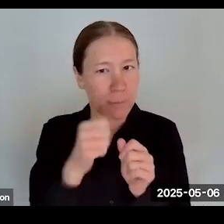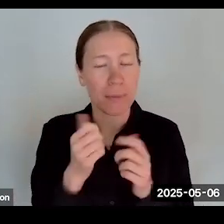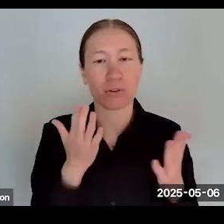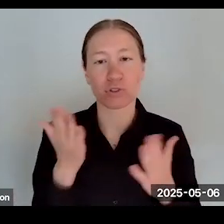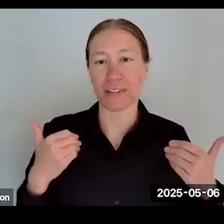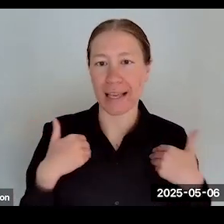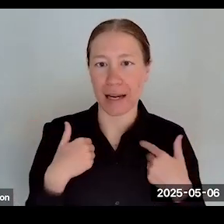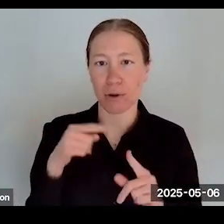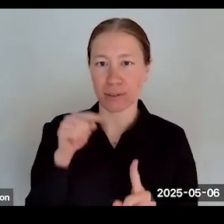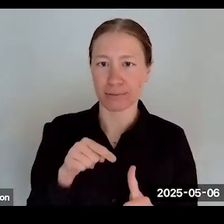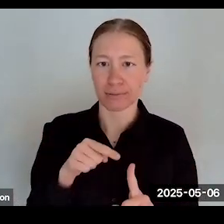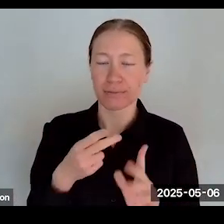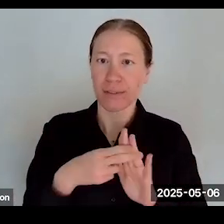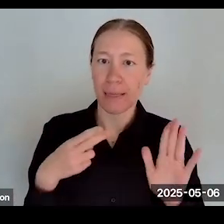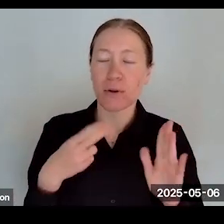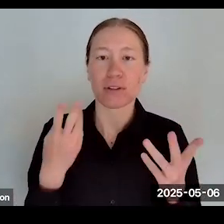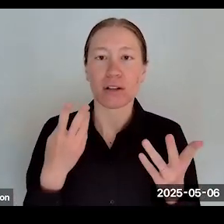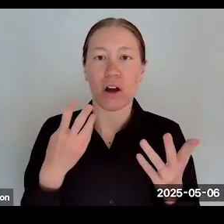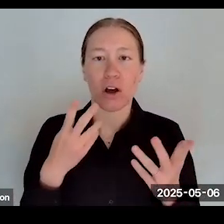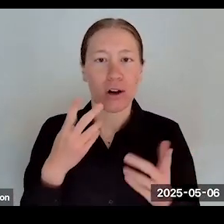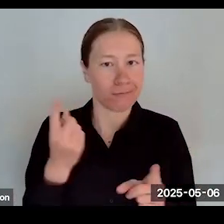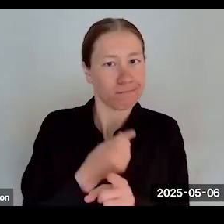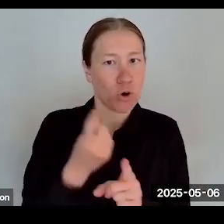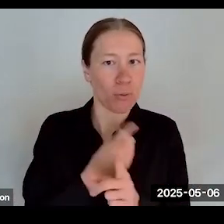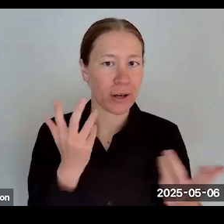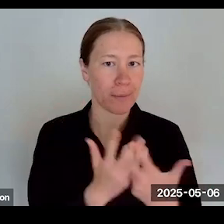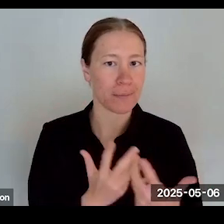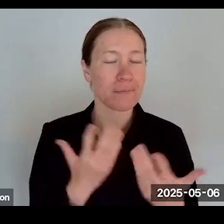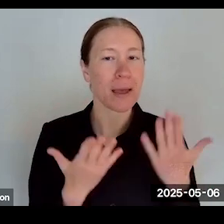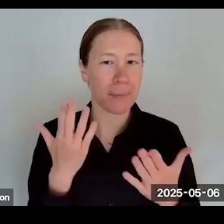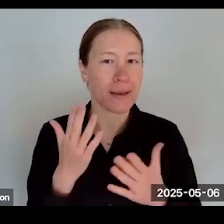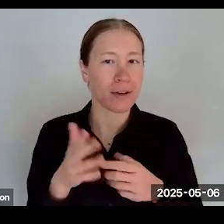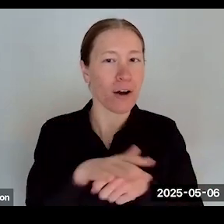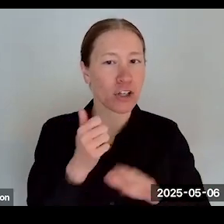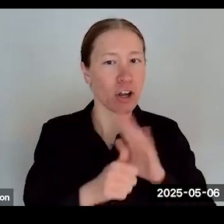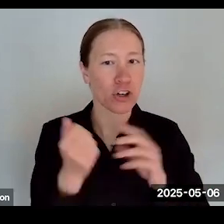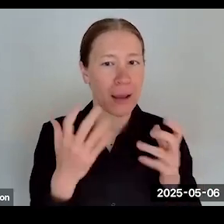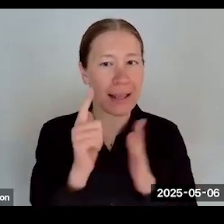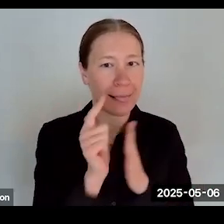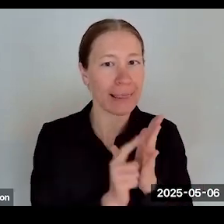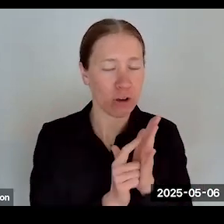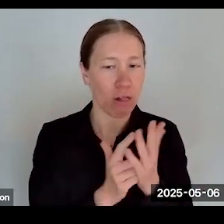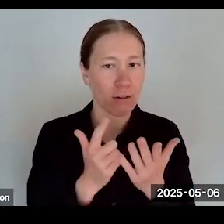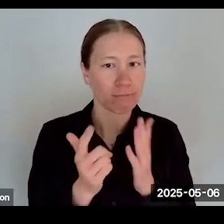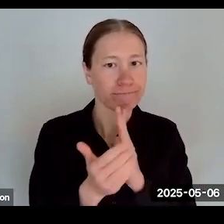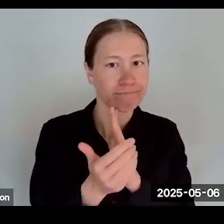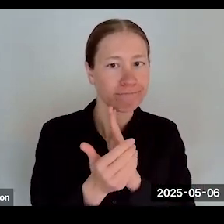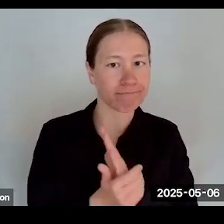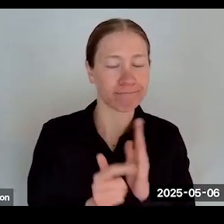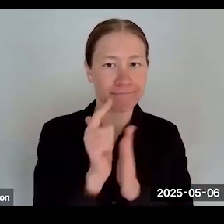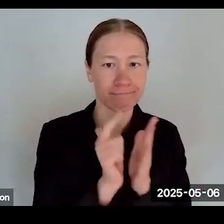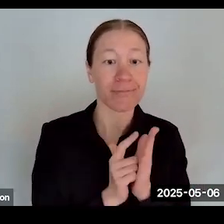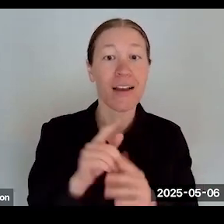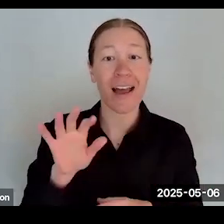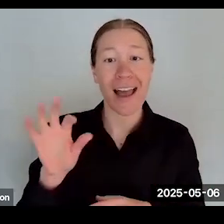animals as reasonable accommodations may be covered by multiple legal frameworks, including the Fair Housing Act, or FHA,